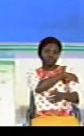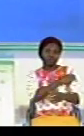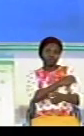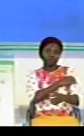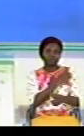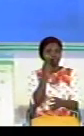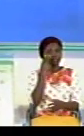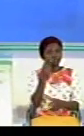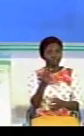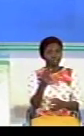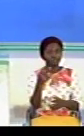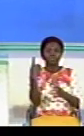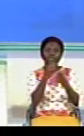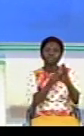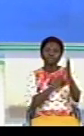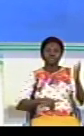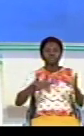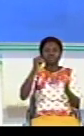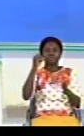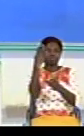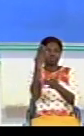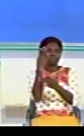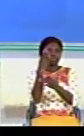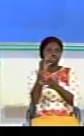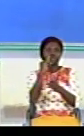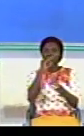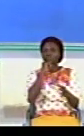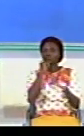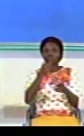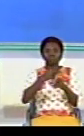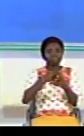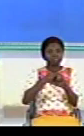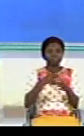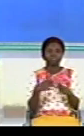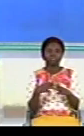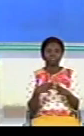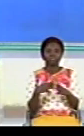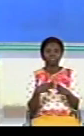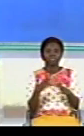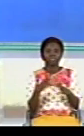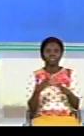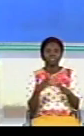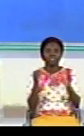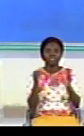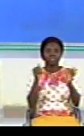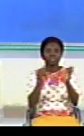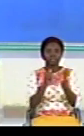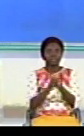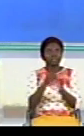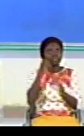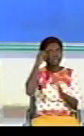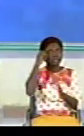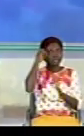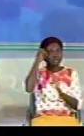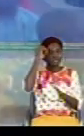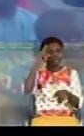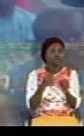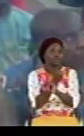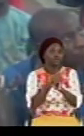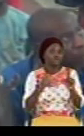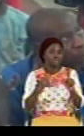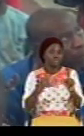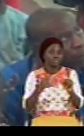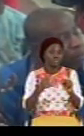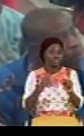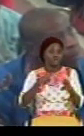Lord's hand is not shortened, that it cannot save, neither is ear